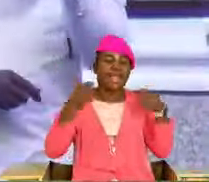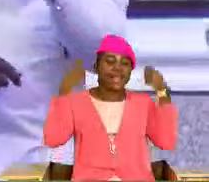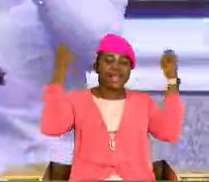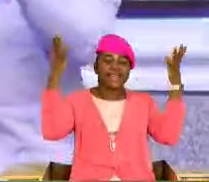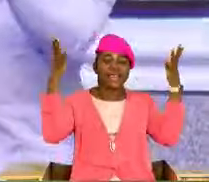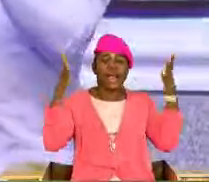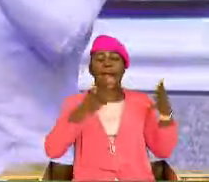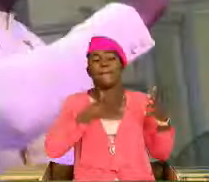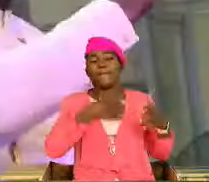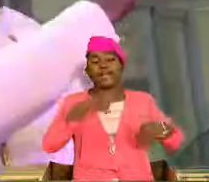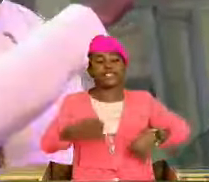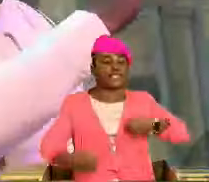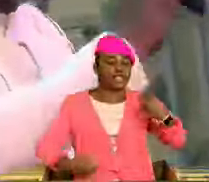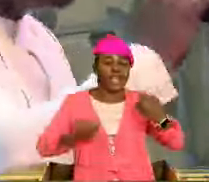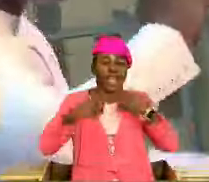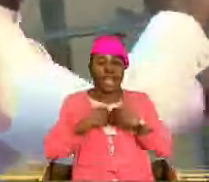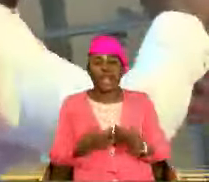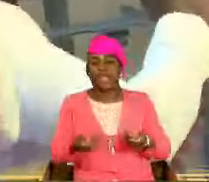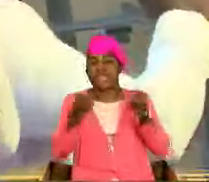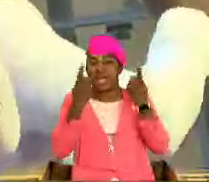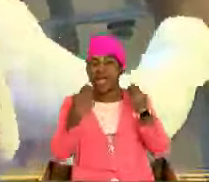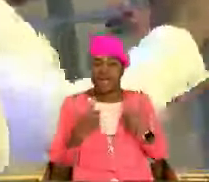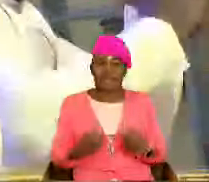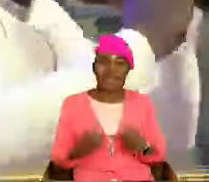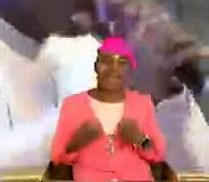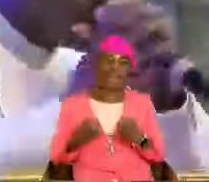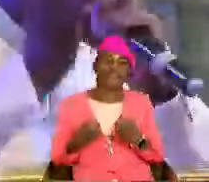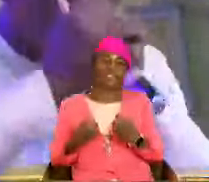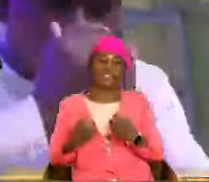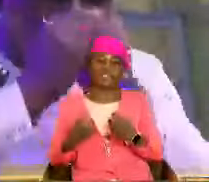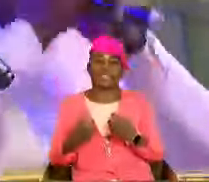hallu Hallelujah